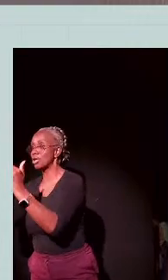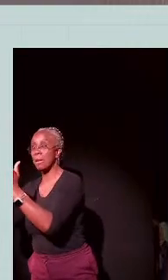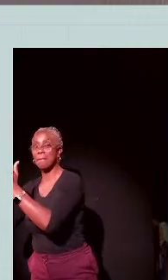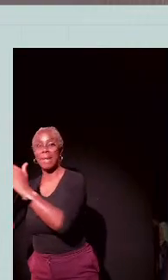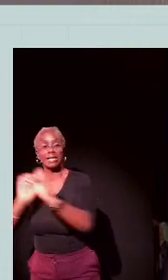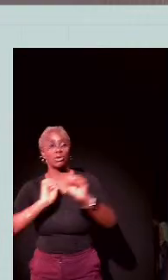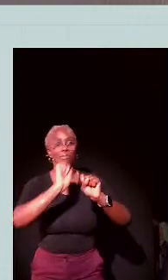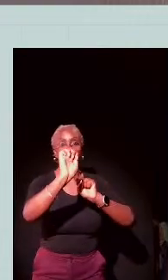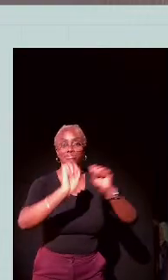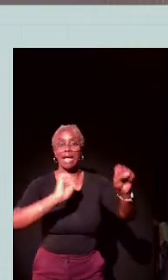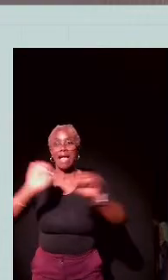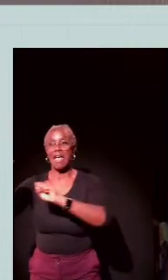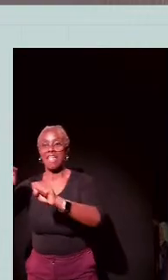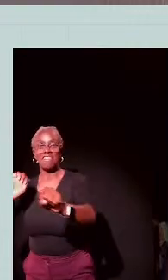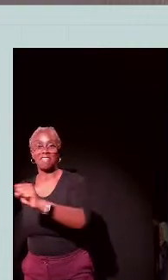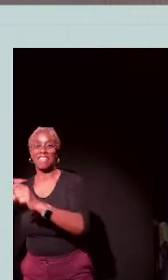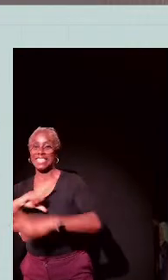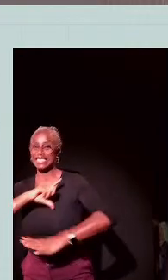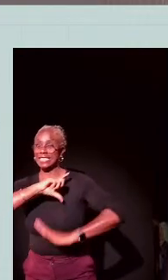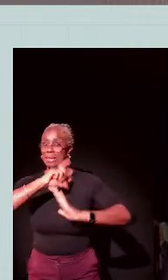their atrophy can kind of suit to that problem.